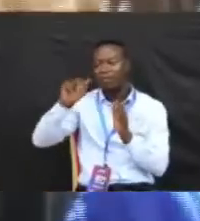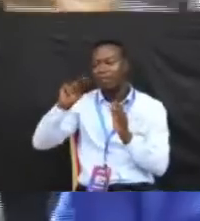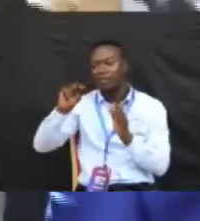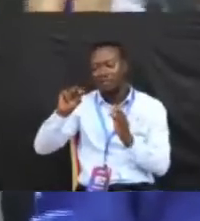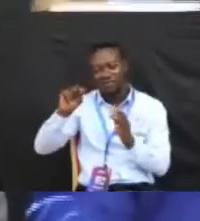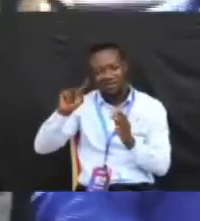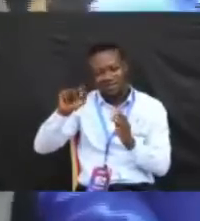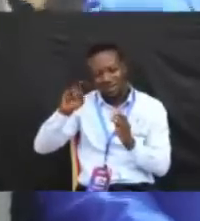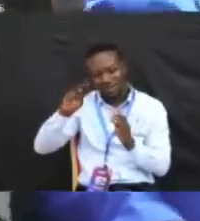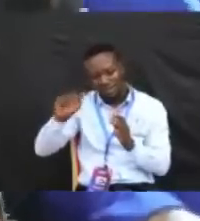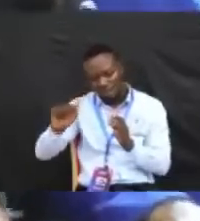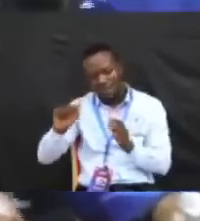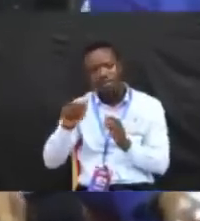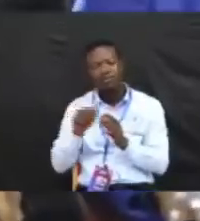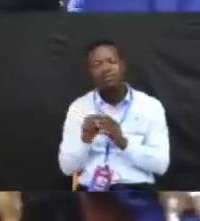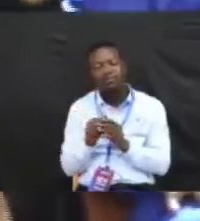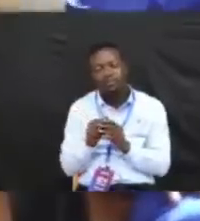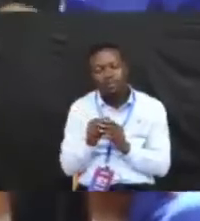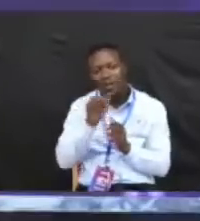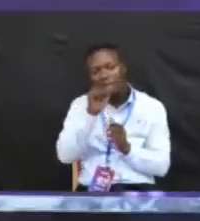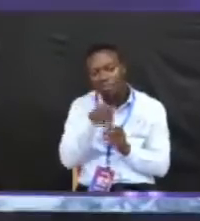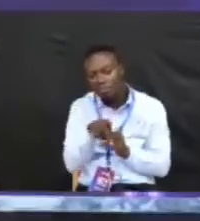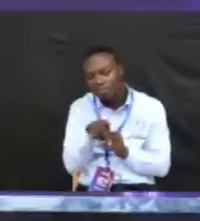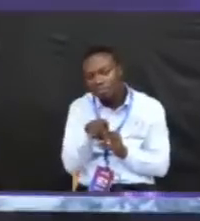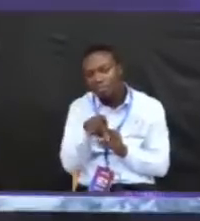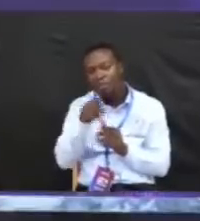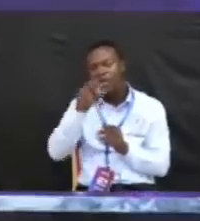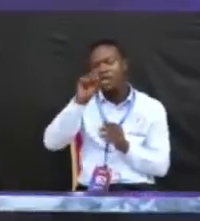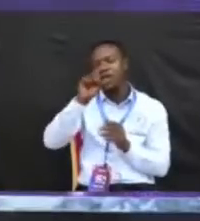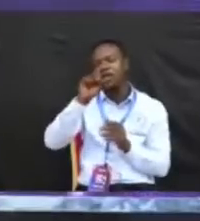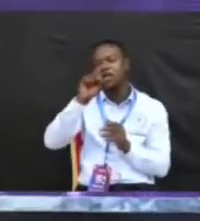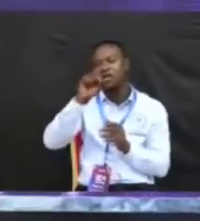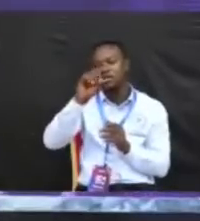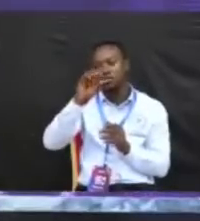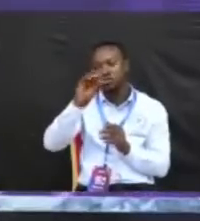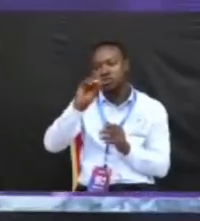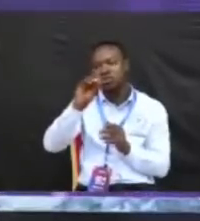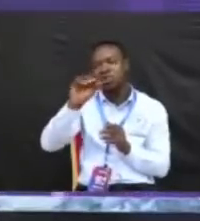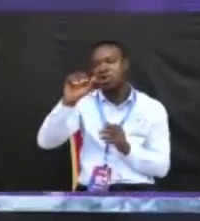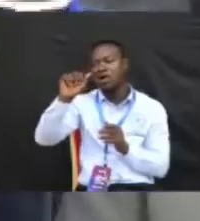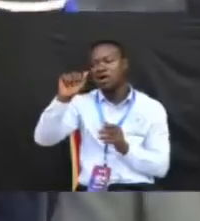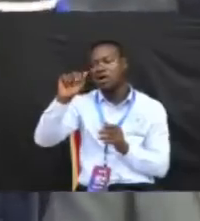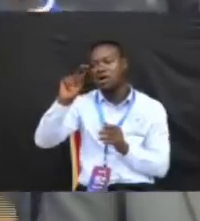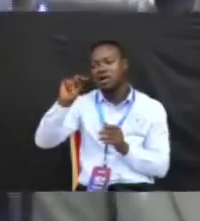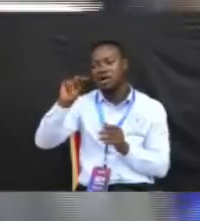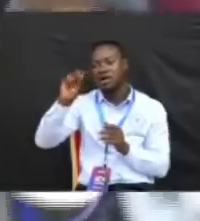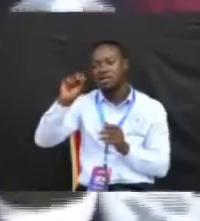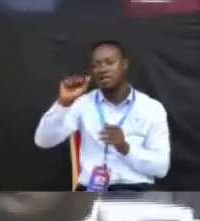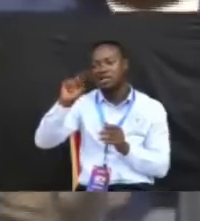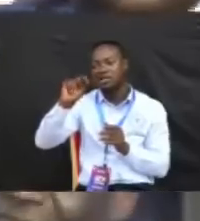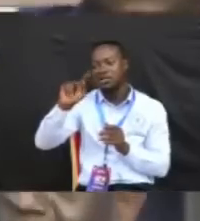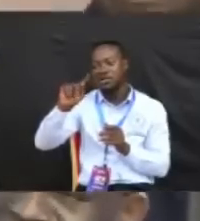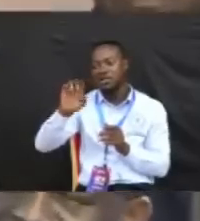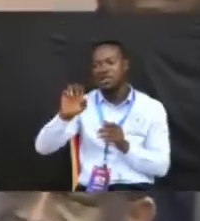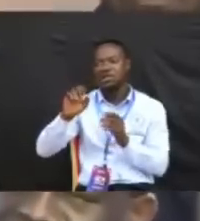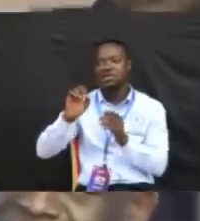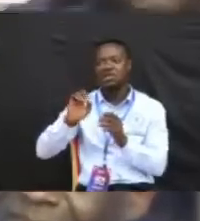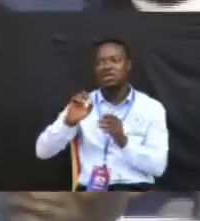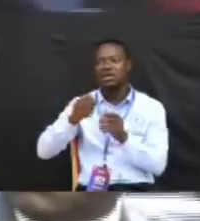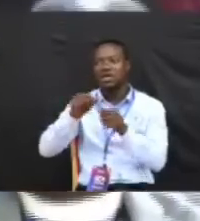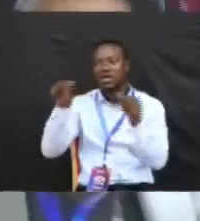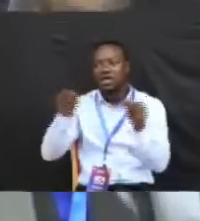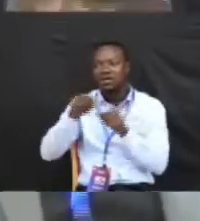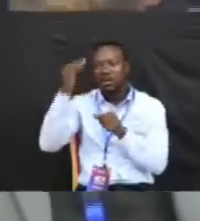Asanti regional coordinator later. Apostle Esso Asante, executive council member, area